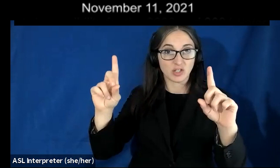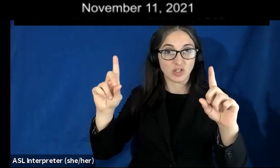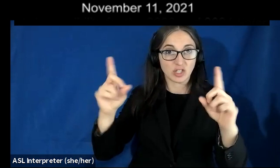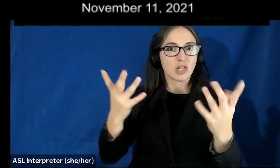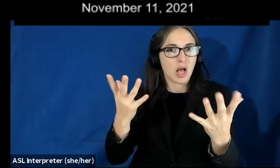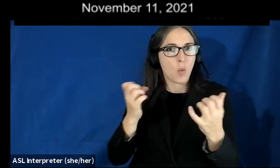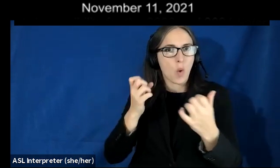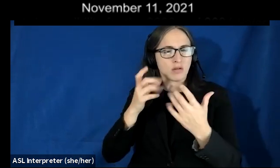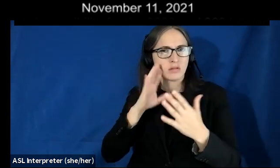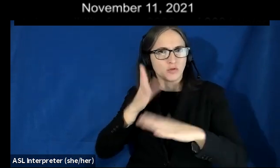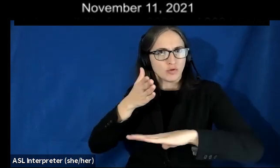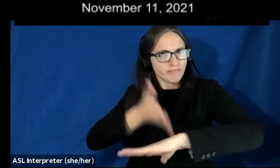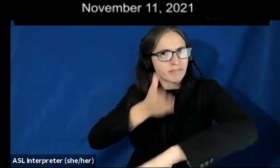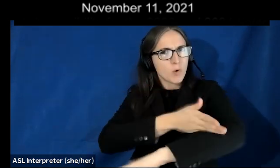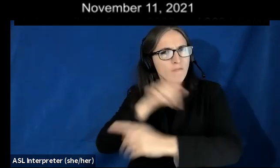accurate.